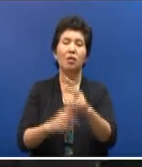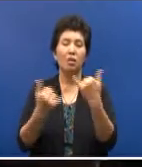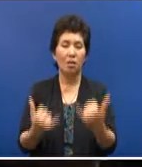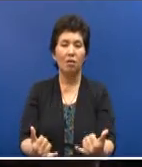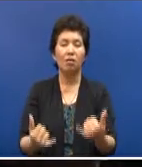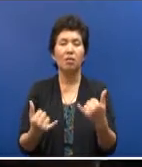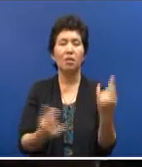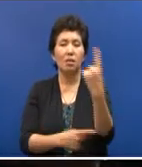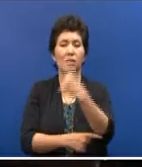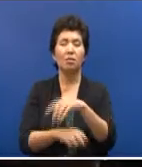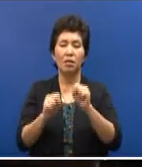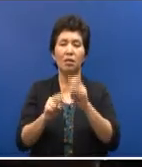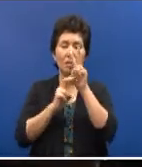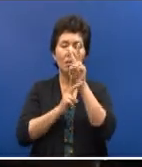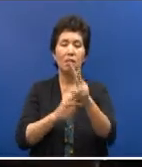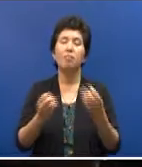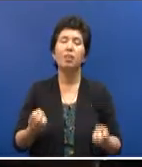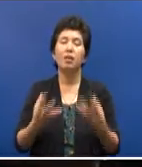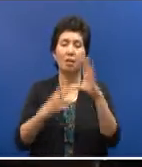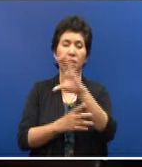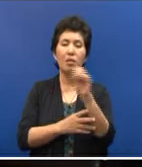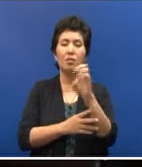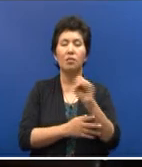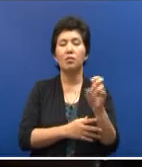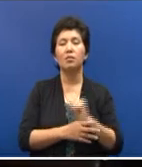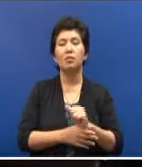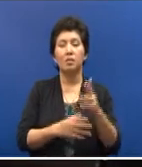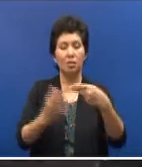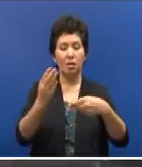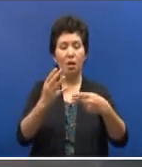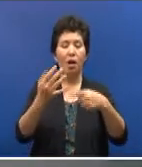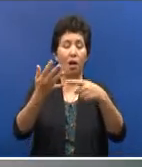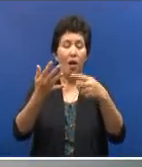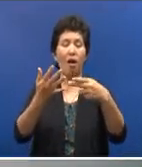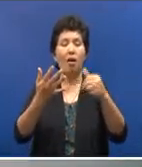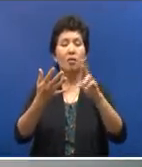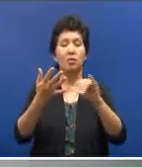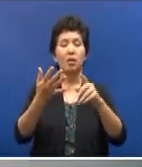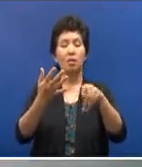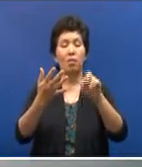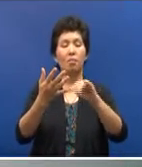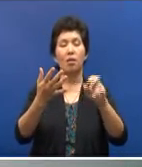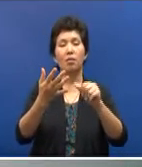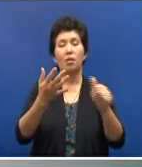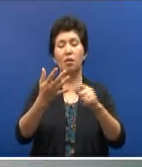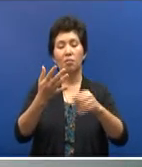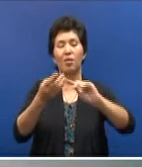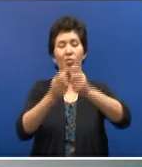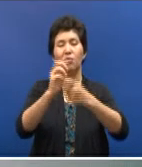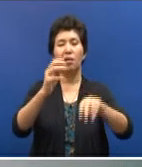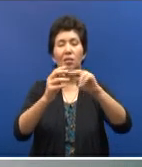nowadays, and we can see that many castes have begun to improve their status. Okay, and others have